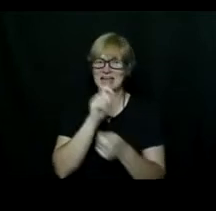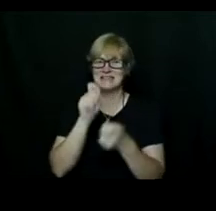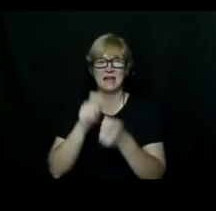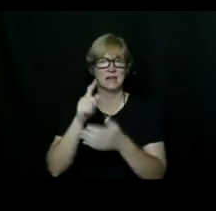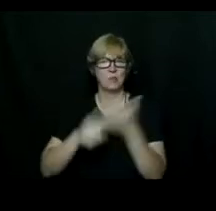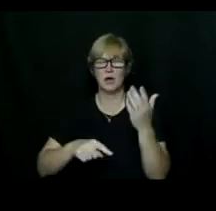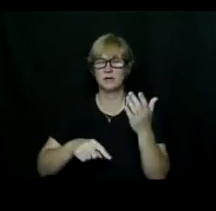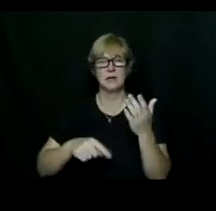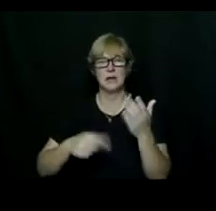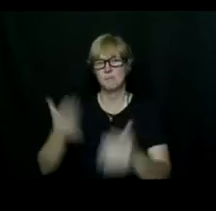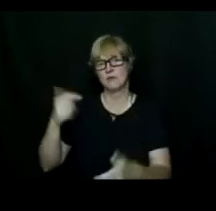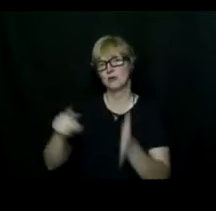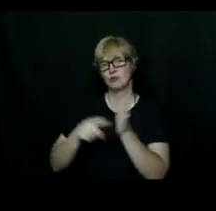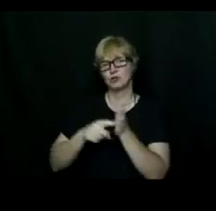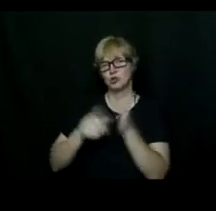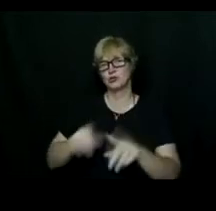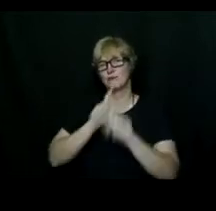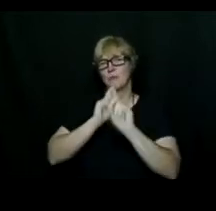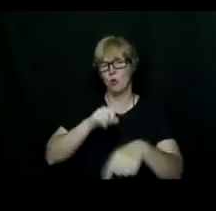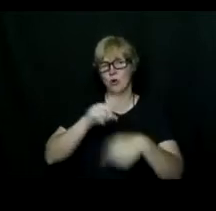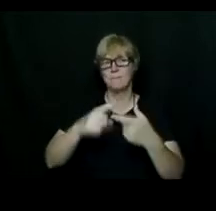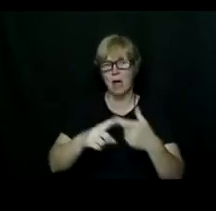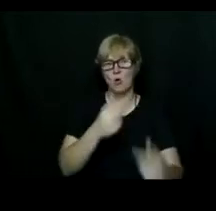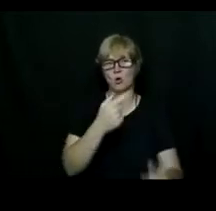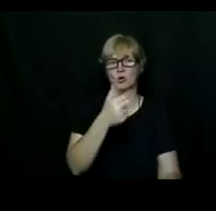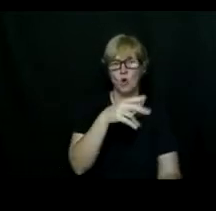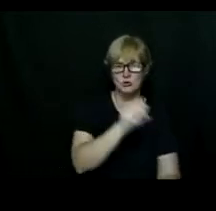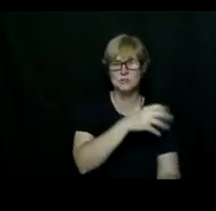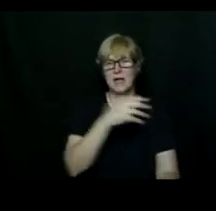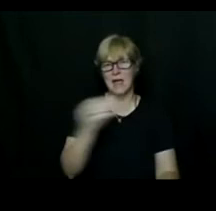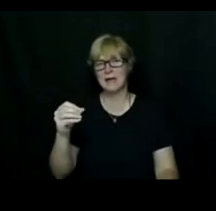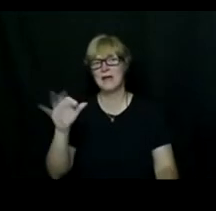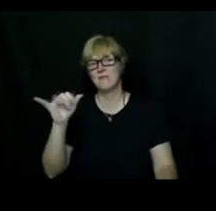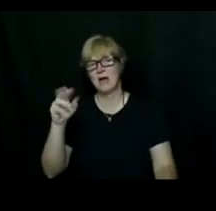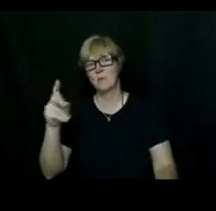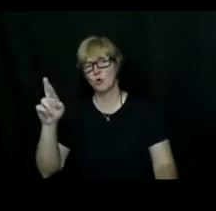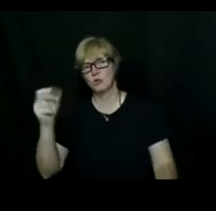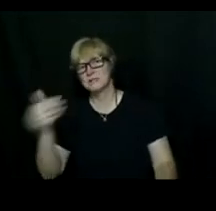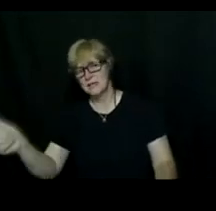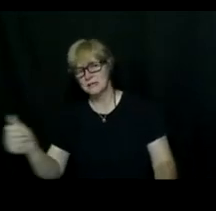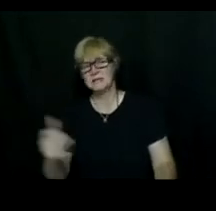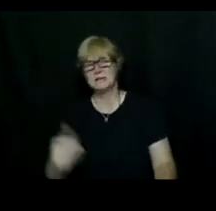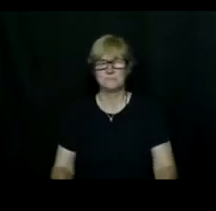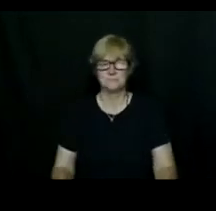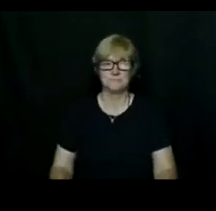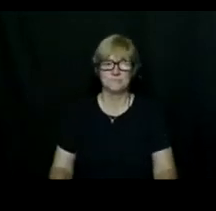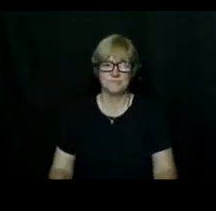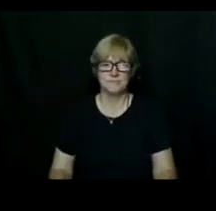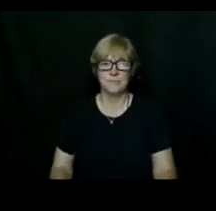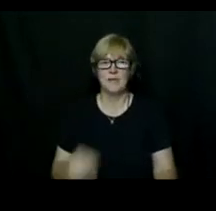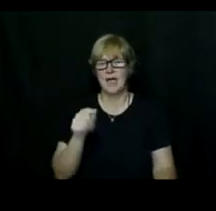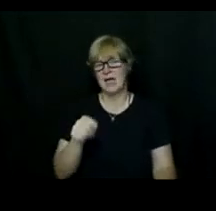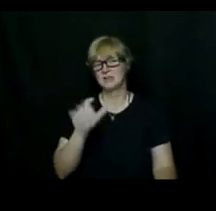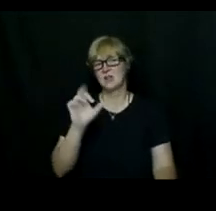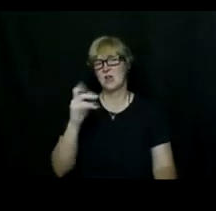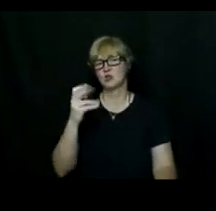have reported on finger gnosis and fine motor skills. And of course, it would be super interesting to do longitudinal design, which